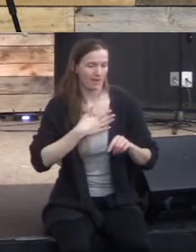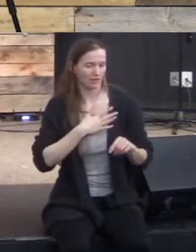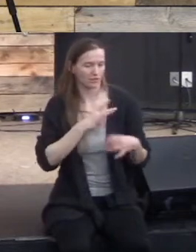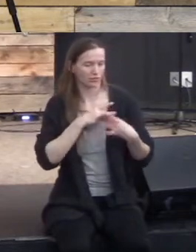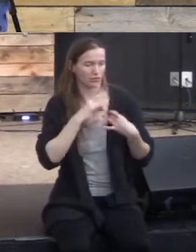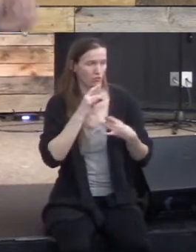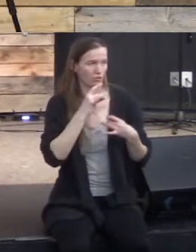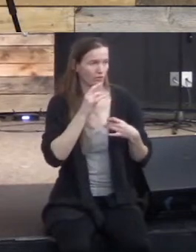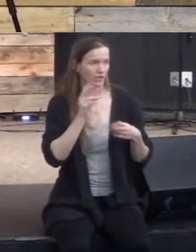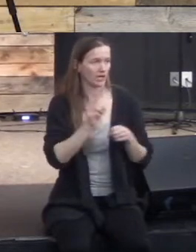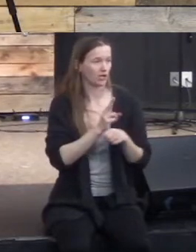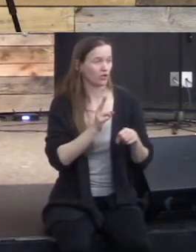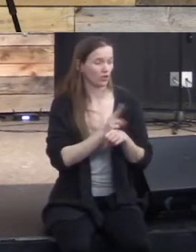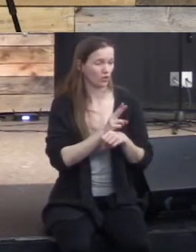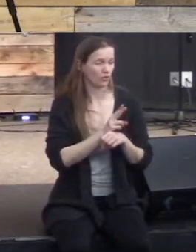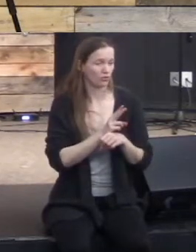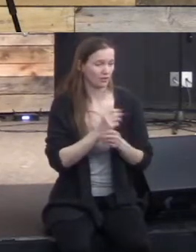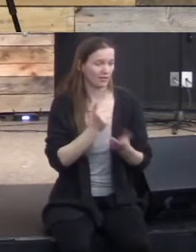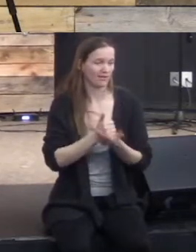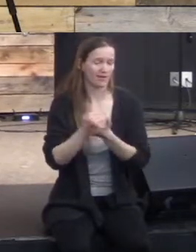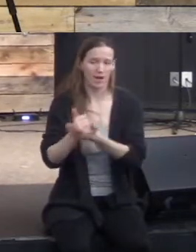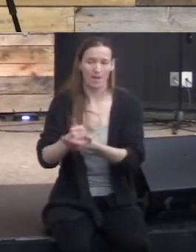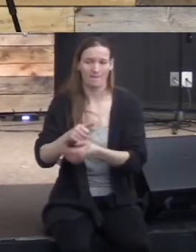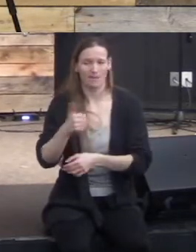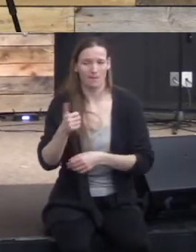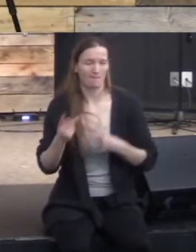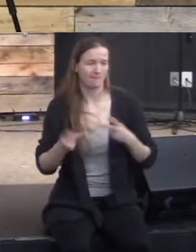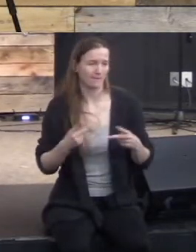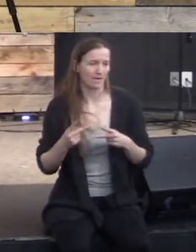used to help someone else get to that place.